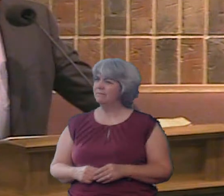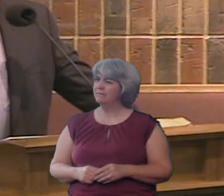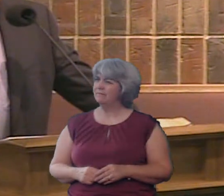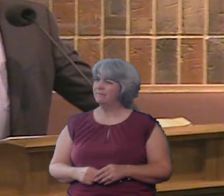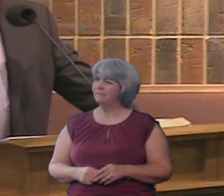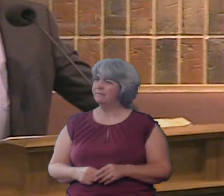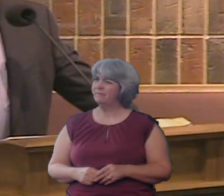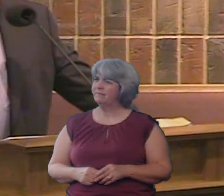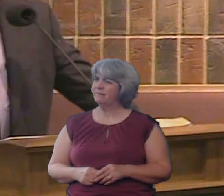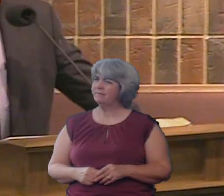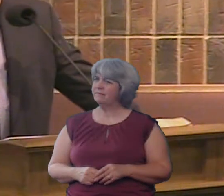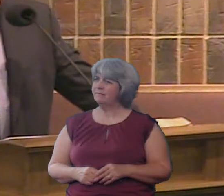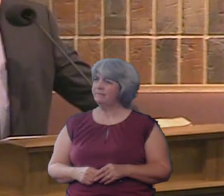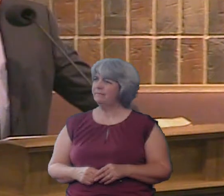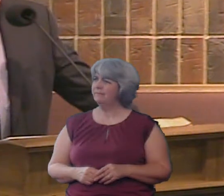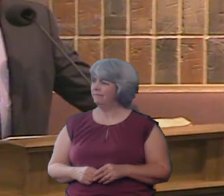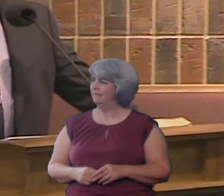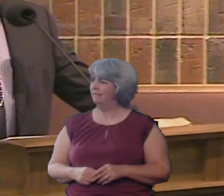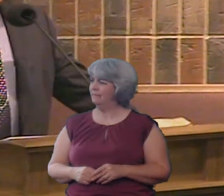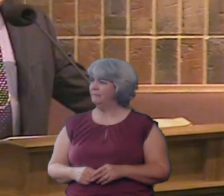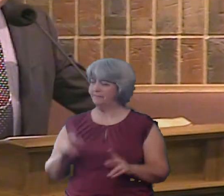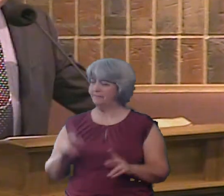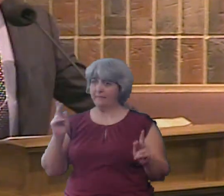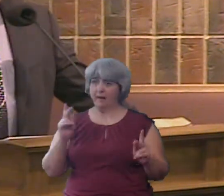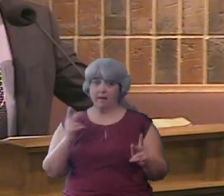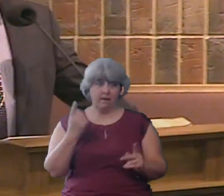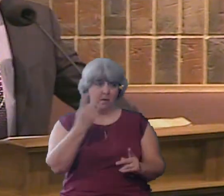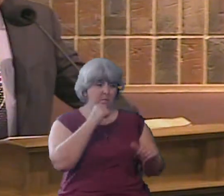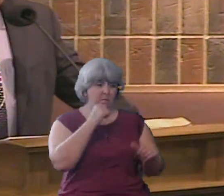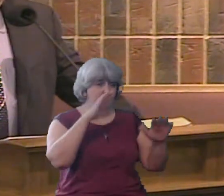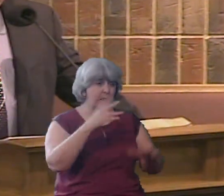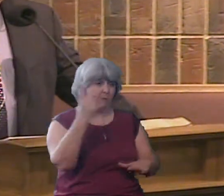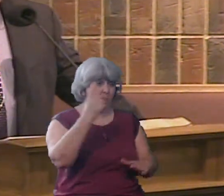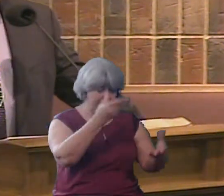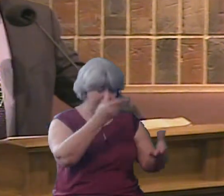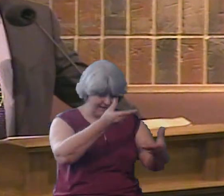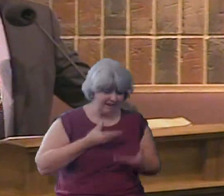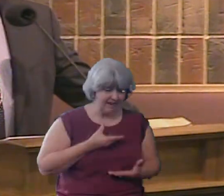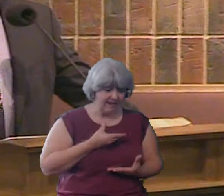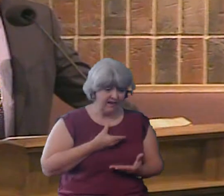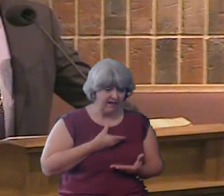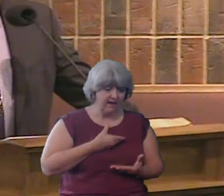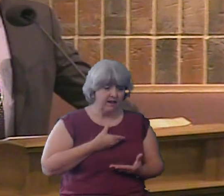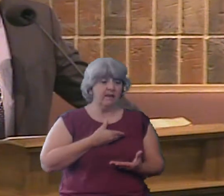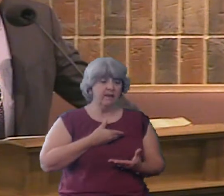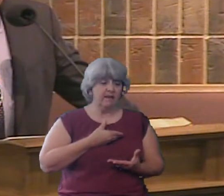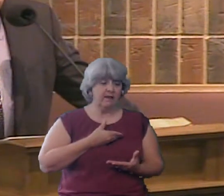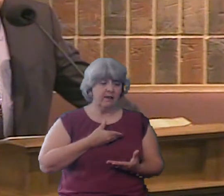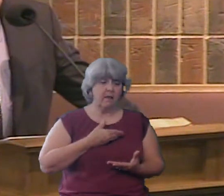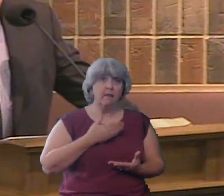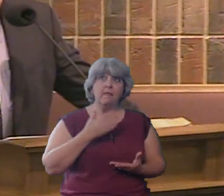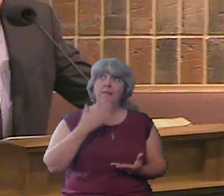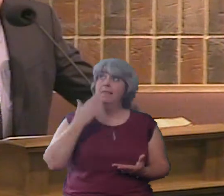And when they are granted great blessings, there is often no thankfulness there.